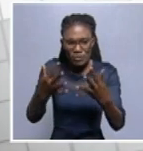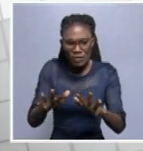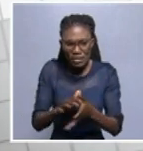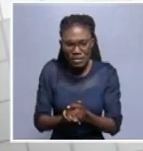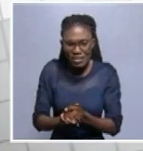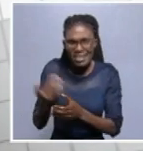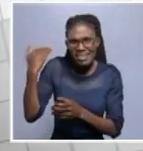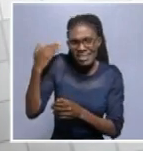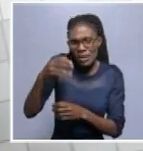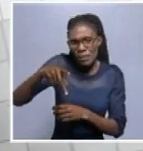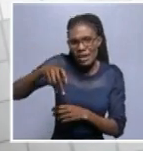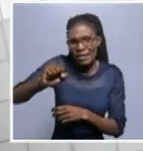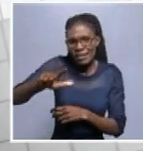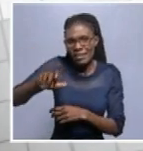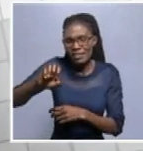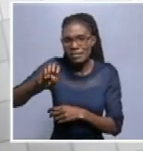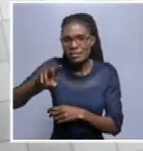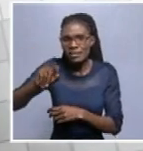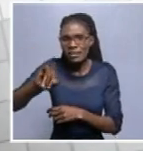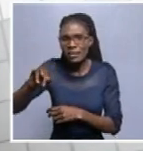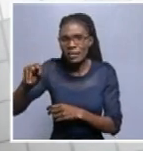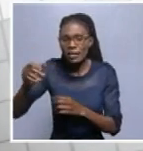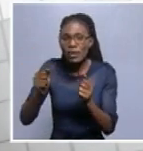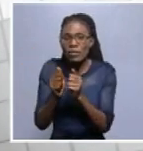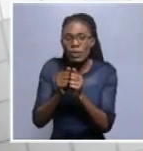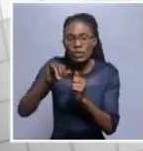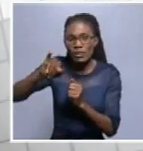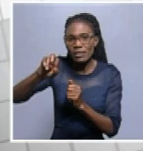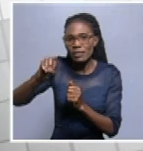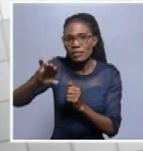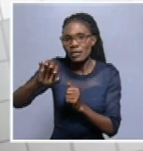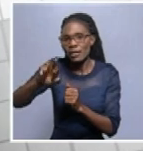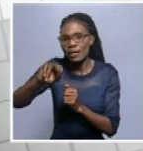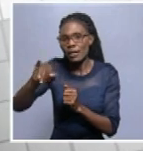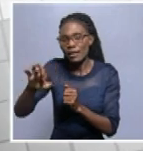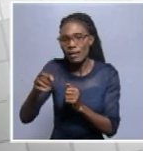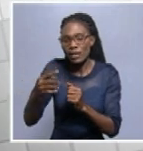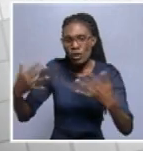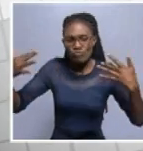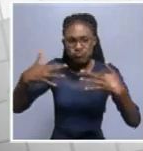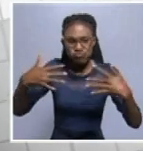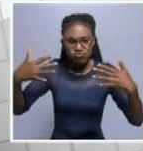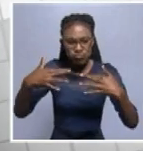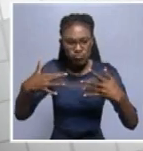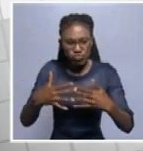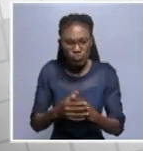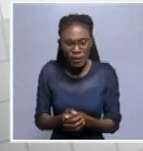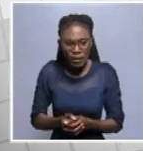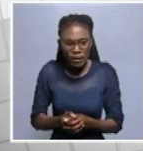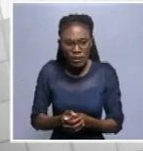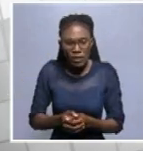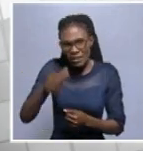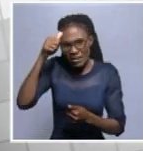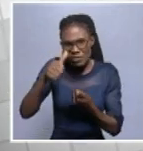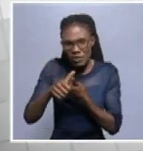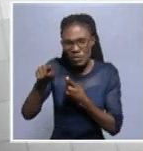in the Palestine-Israeli conflict. We must remember these conflicts about occupation, illegal occupation,